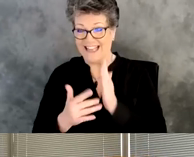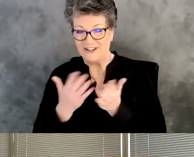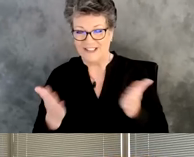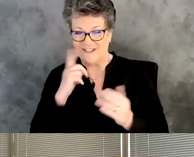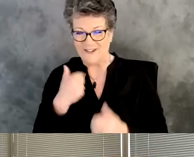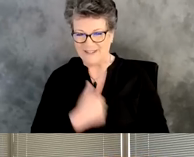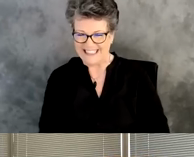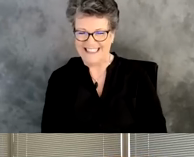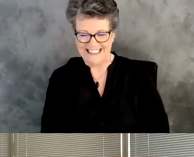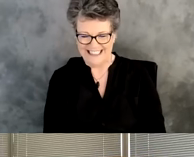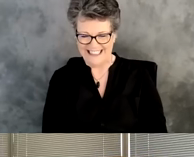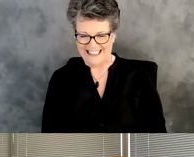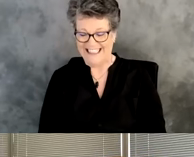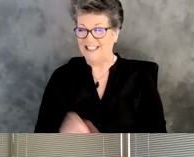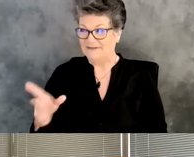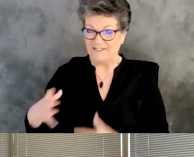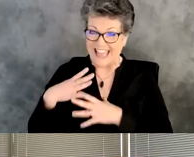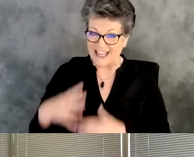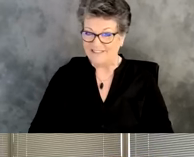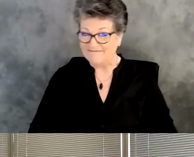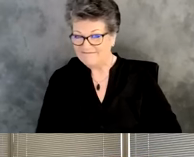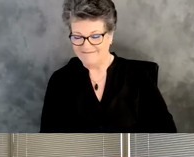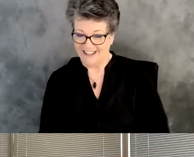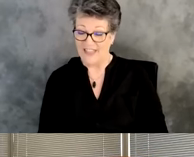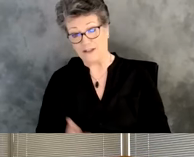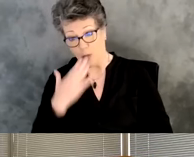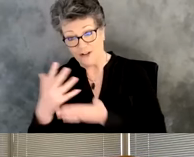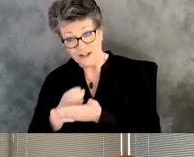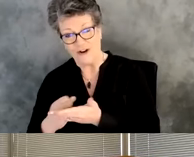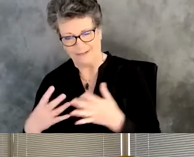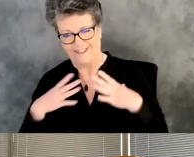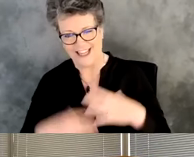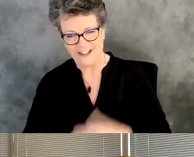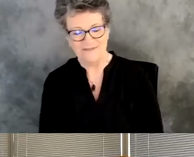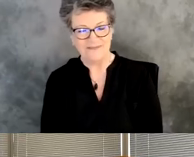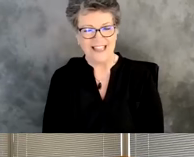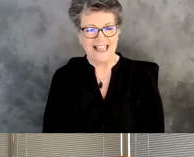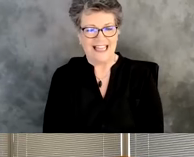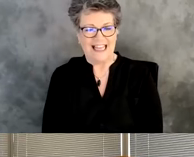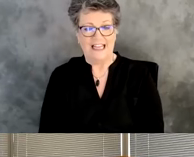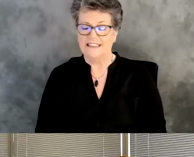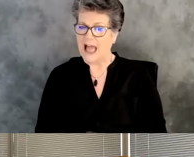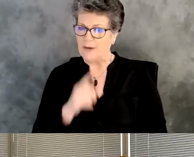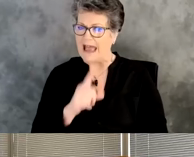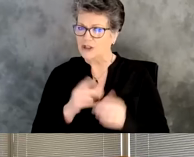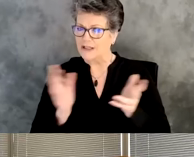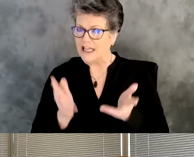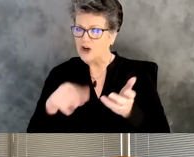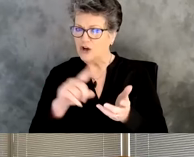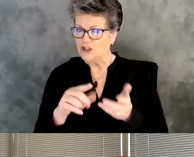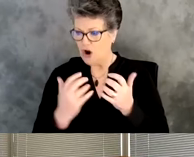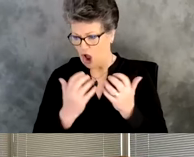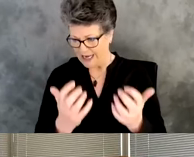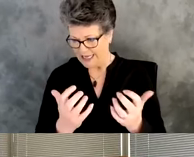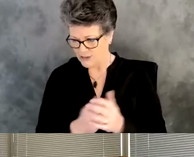the scenes, and she's on vacation, which is well deserved. So I actually would encourage our audience members who